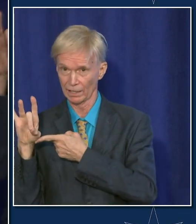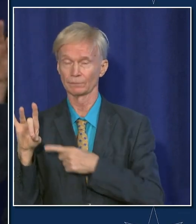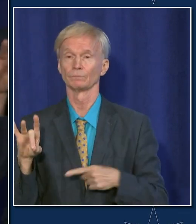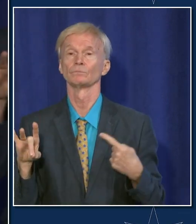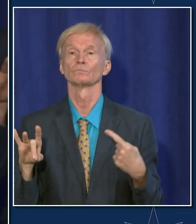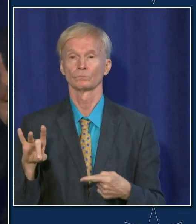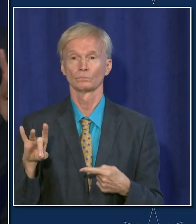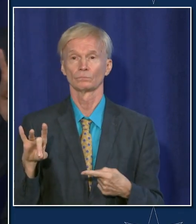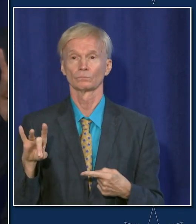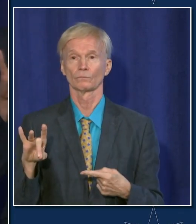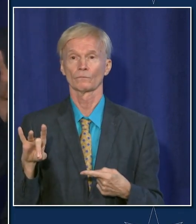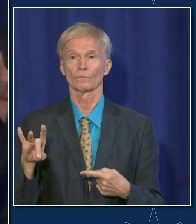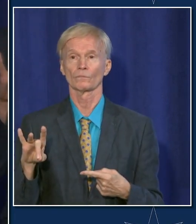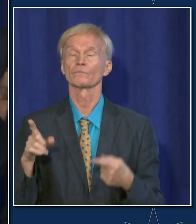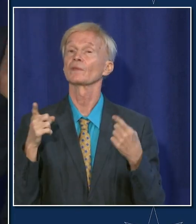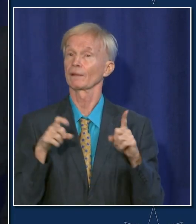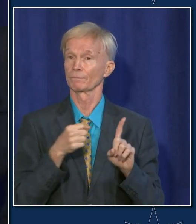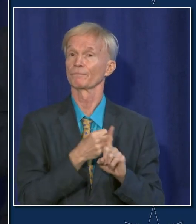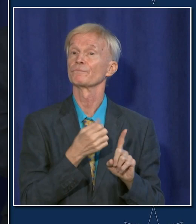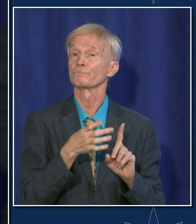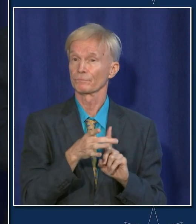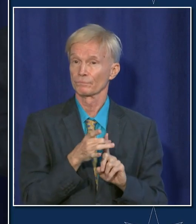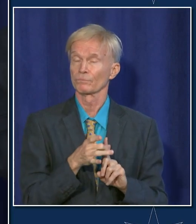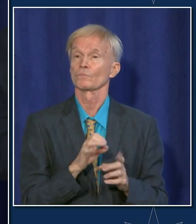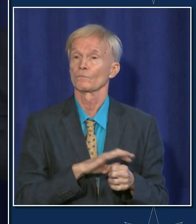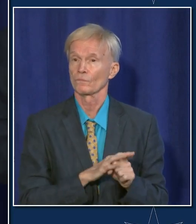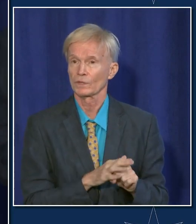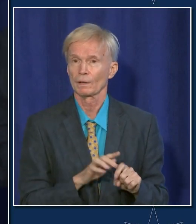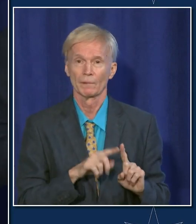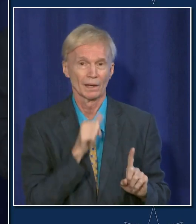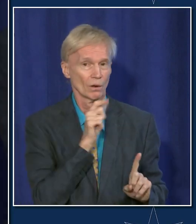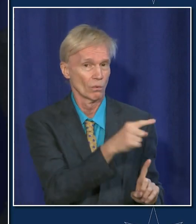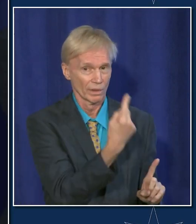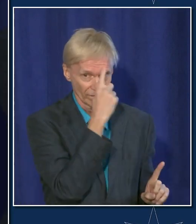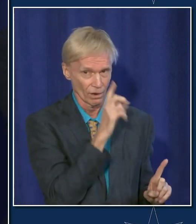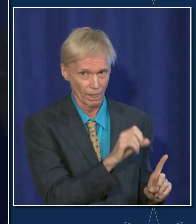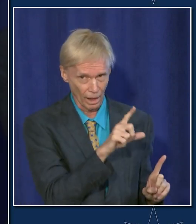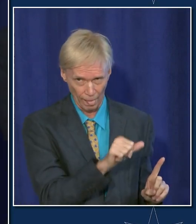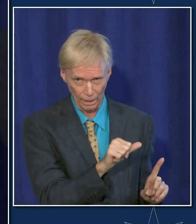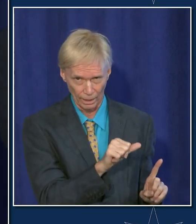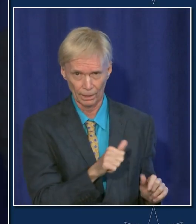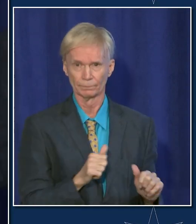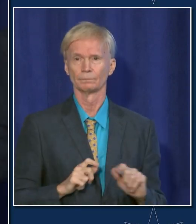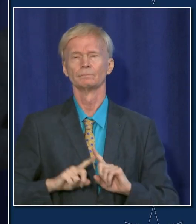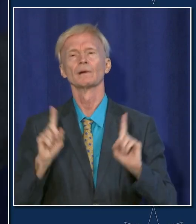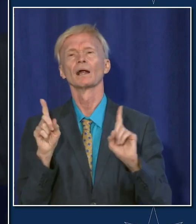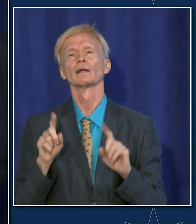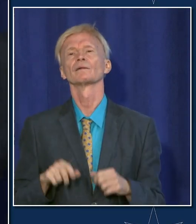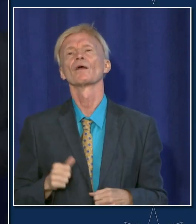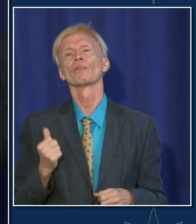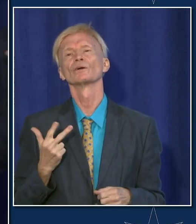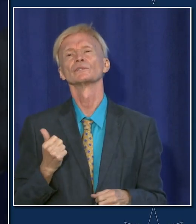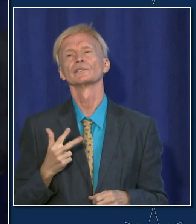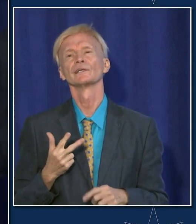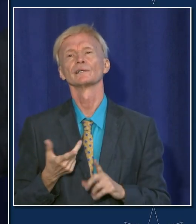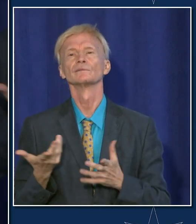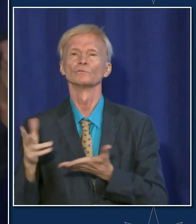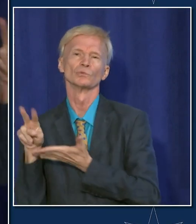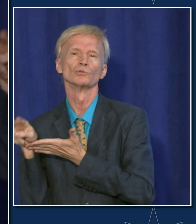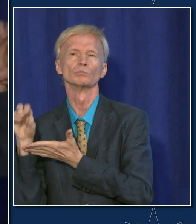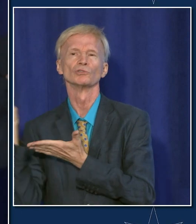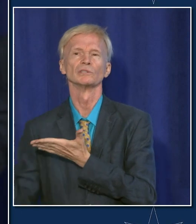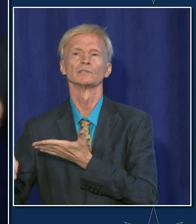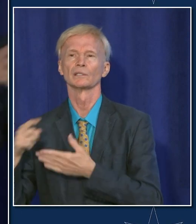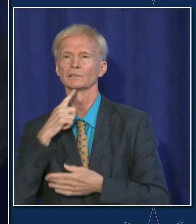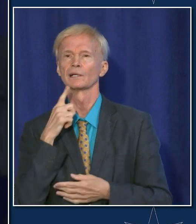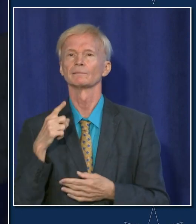really important to note, not just for Lala, but for everybody in Chicago, 13 of those cases, 22%, did report